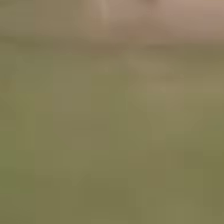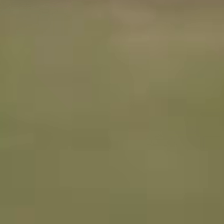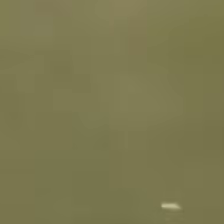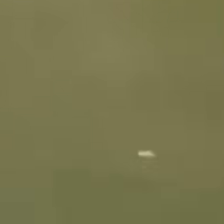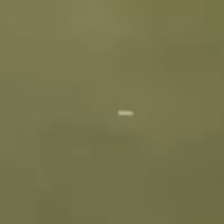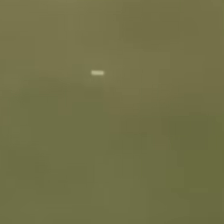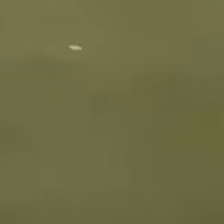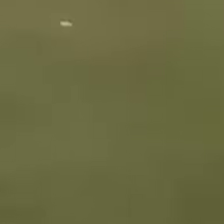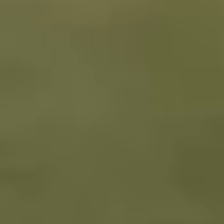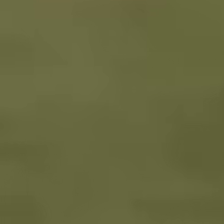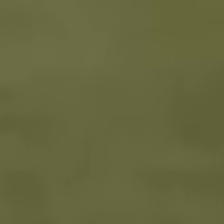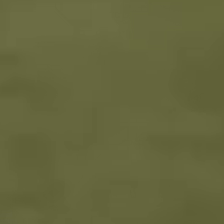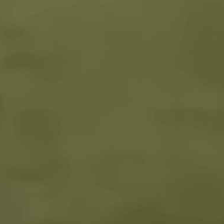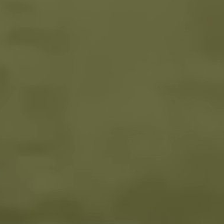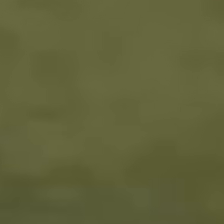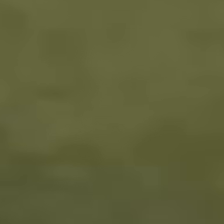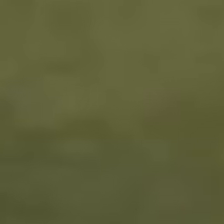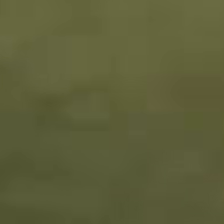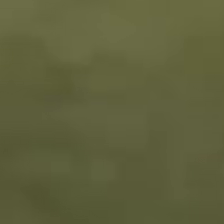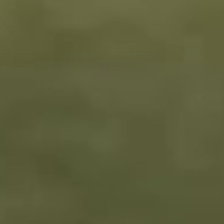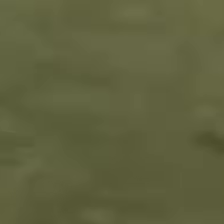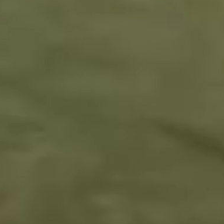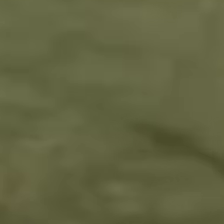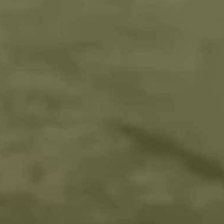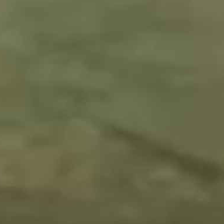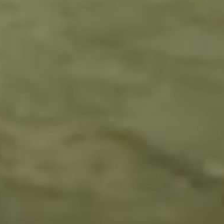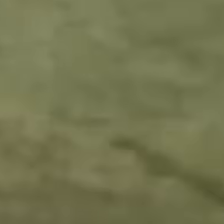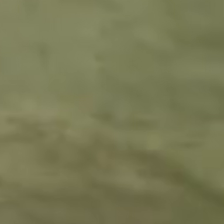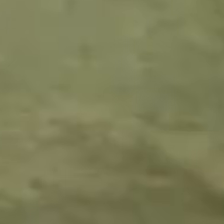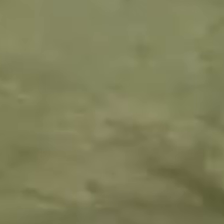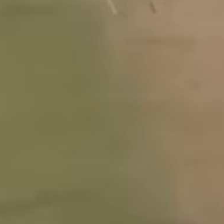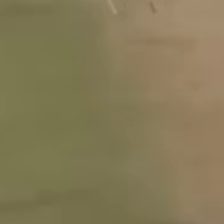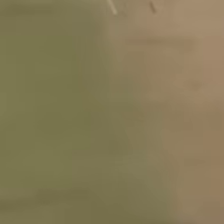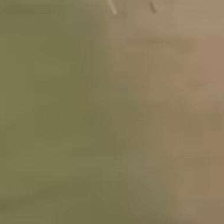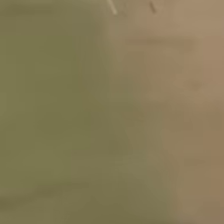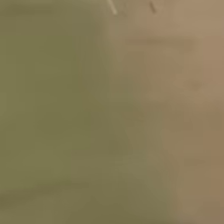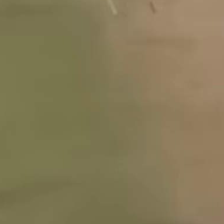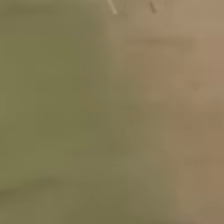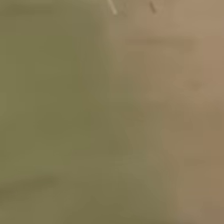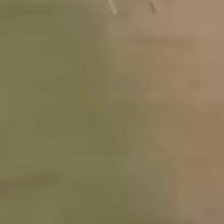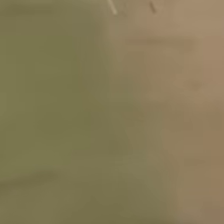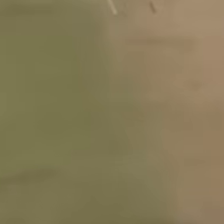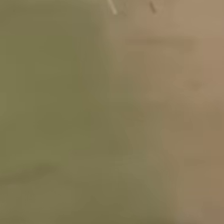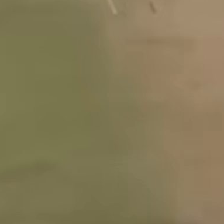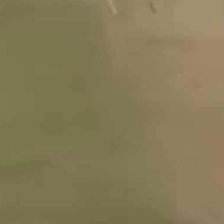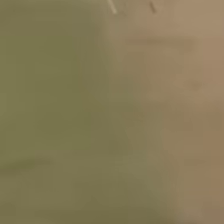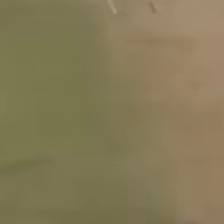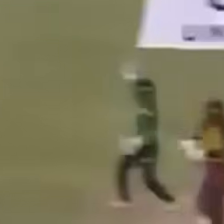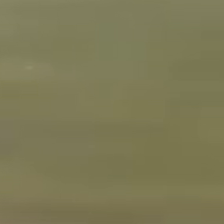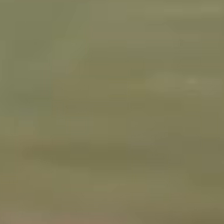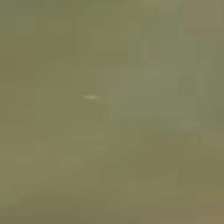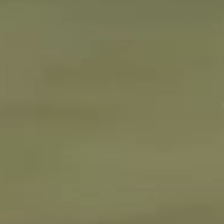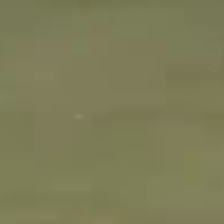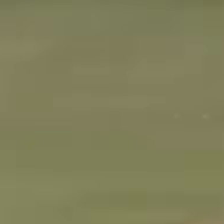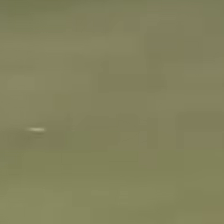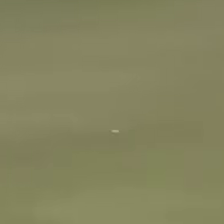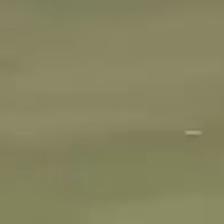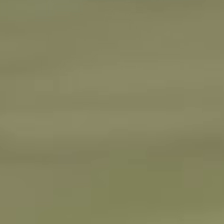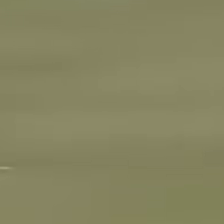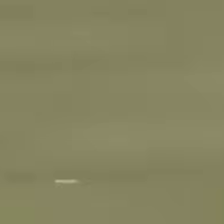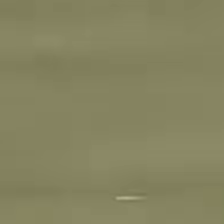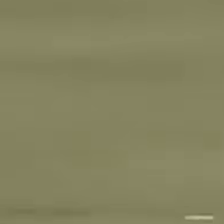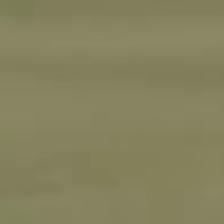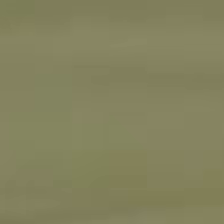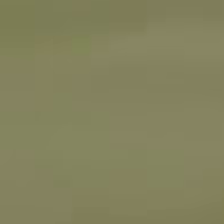in the ICC's prestigious 2024 Team of the Year, and Wisden's leading T20 cricketer in the world in April of